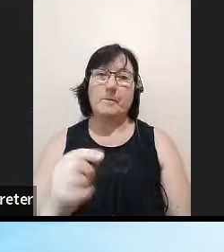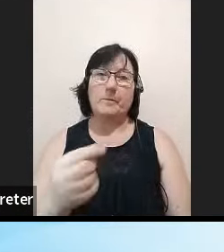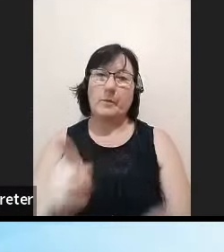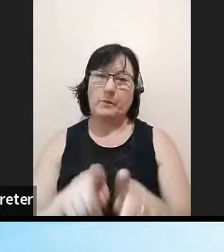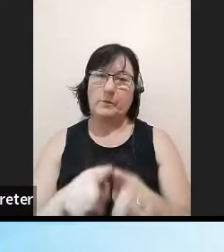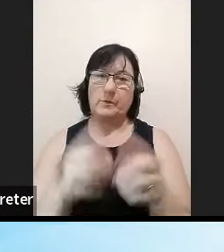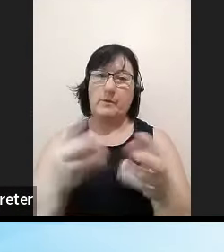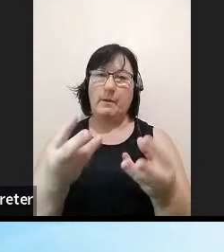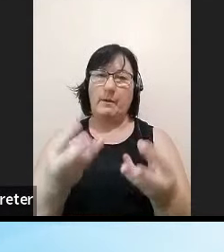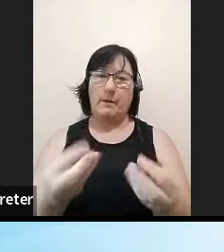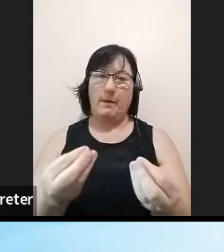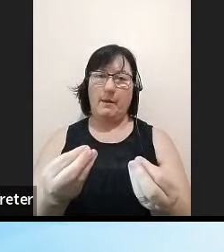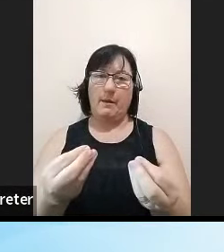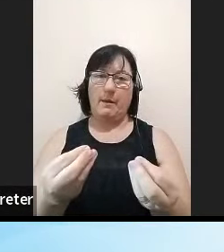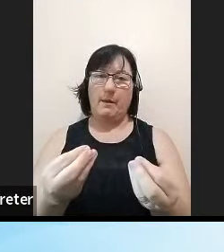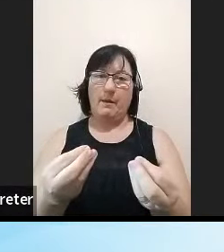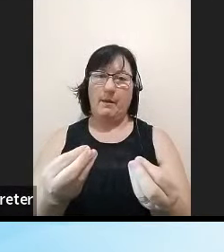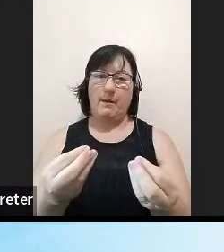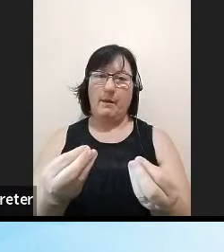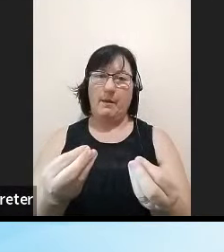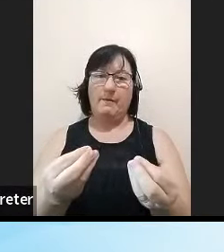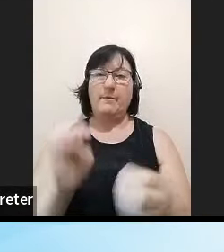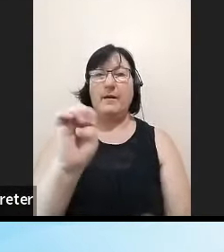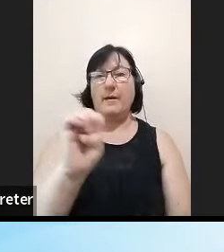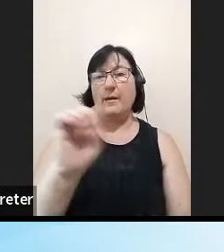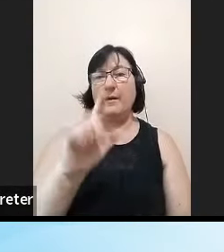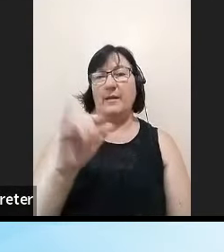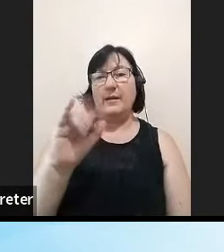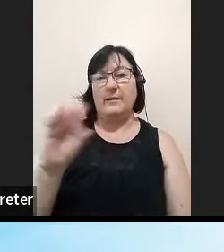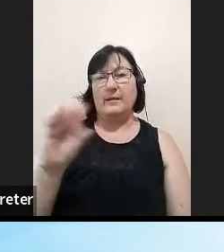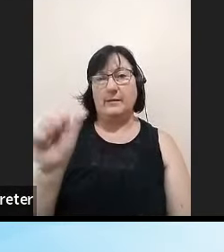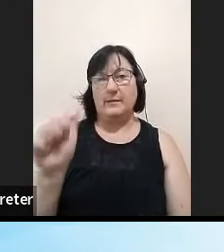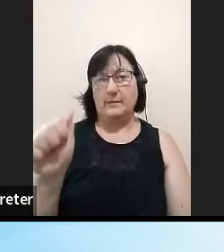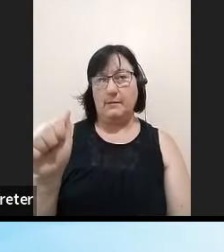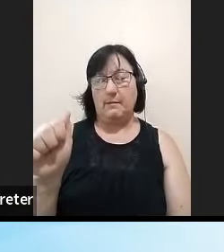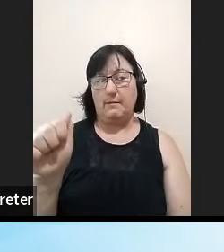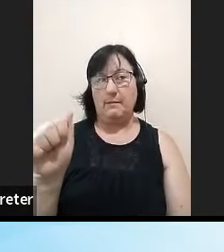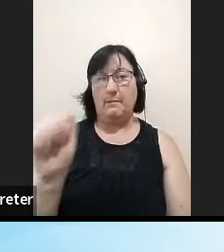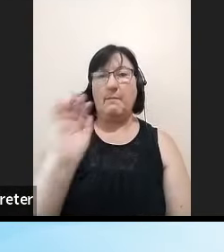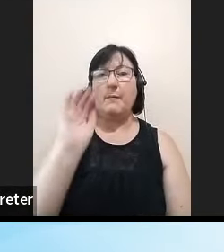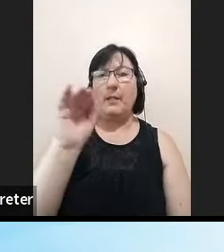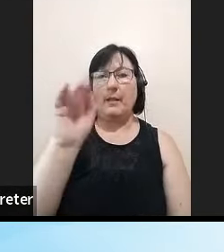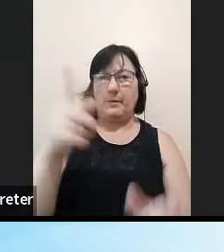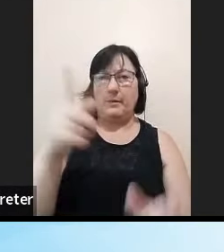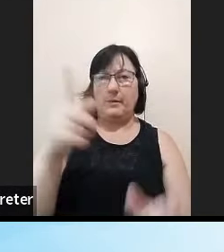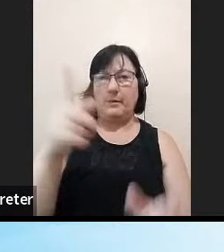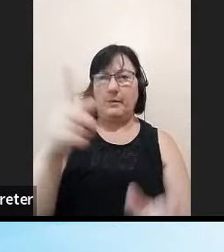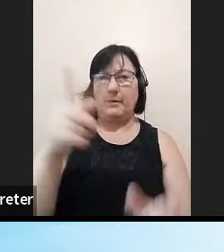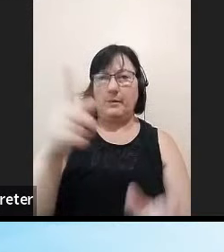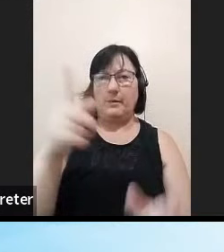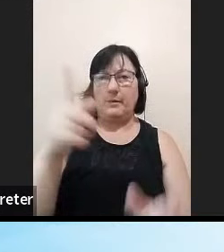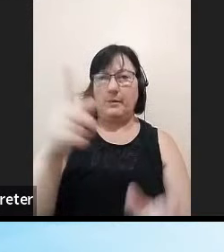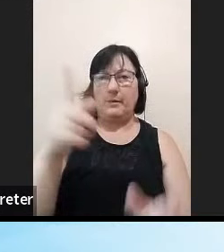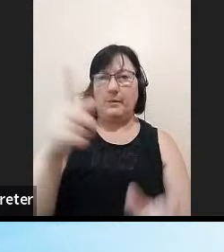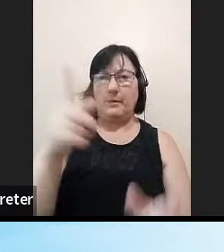Pelisa, she will join us. I will call on her. But for now, I would like us to go straight into the Q&A.